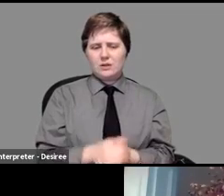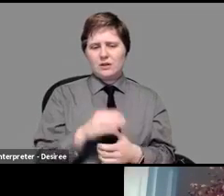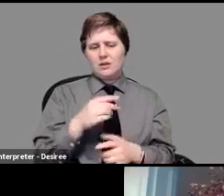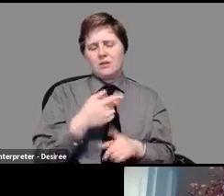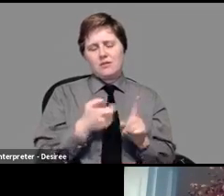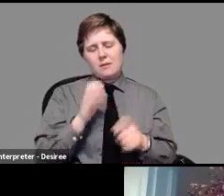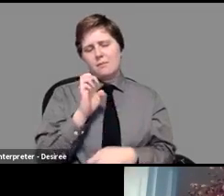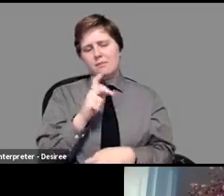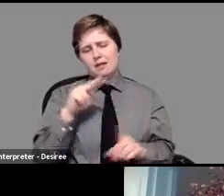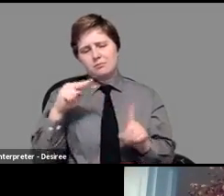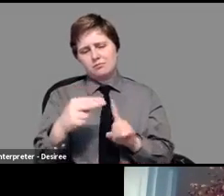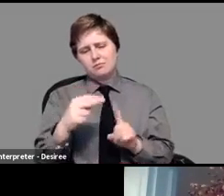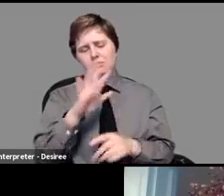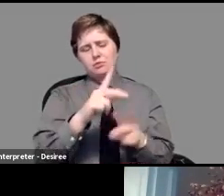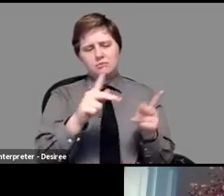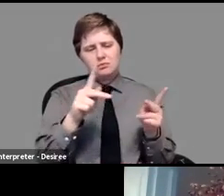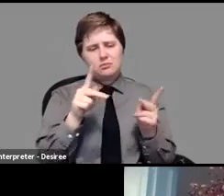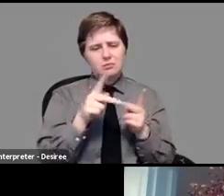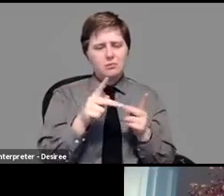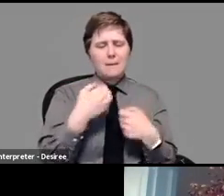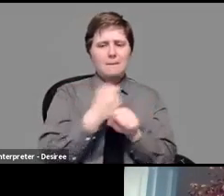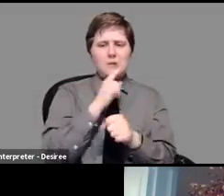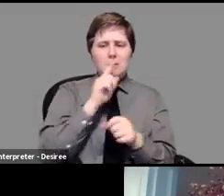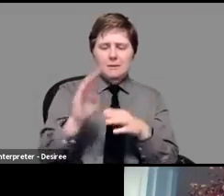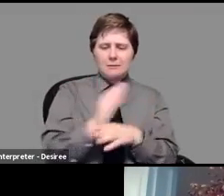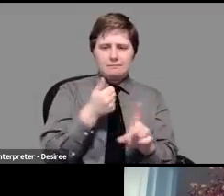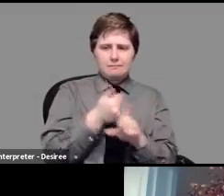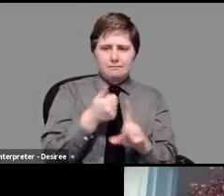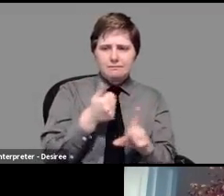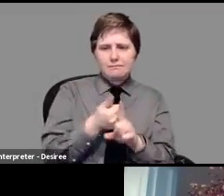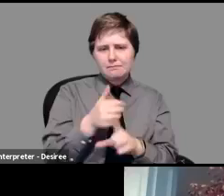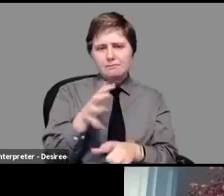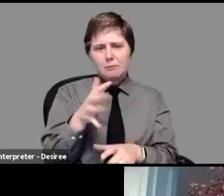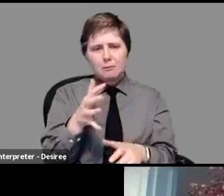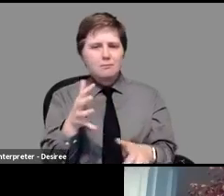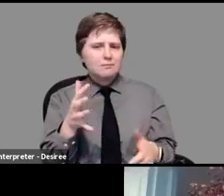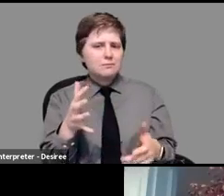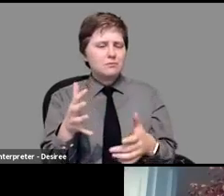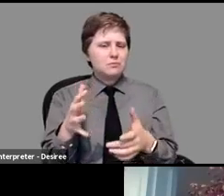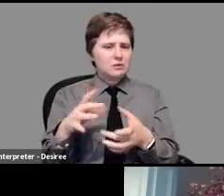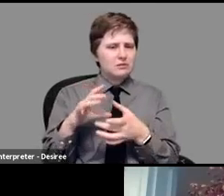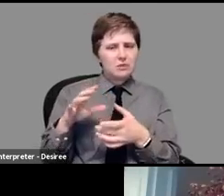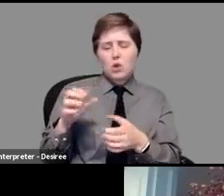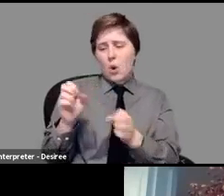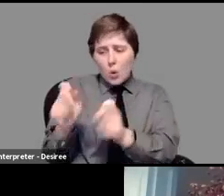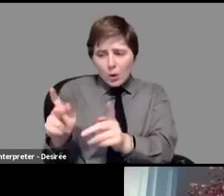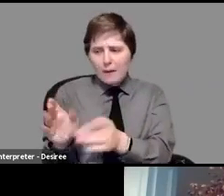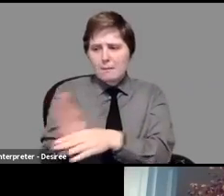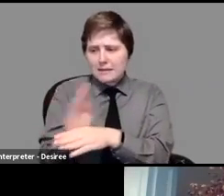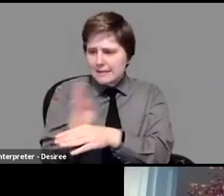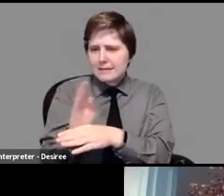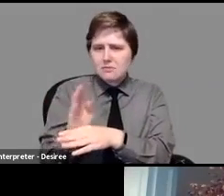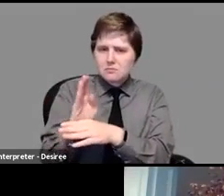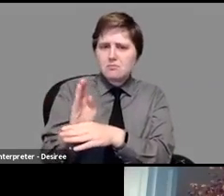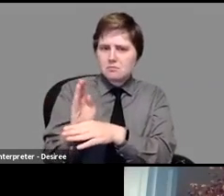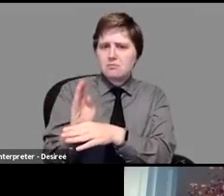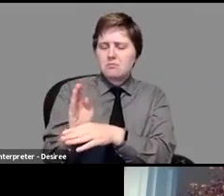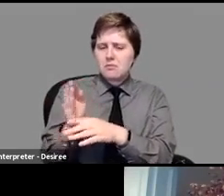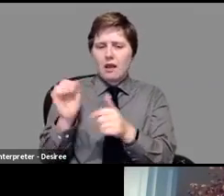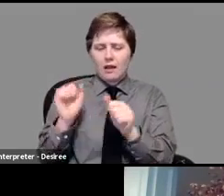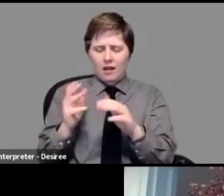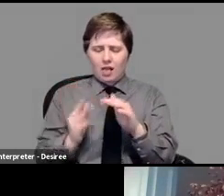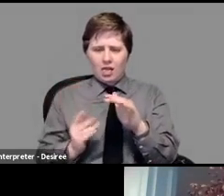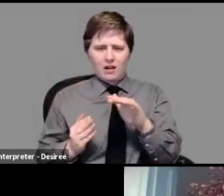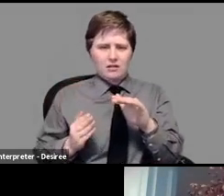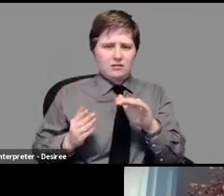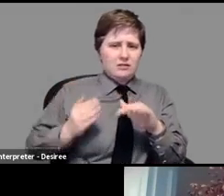on making sure businesses who were at least relatively doing decent business can get over this hump,